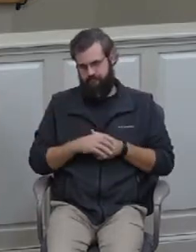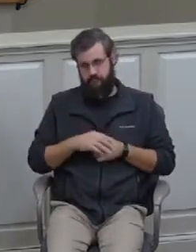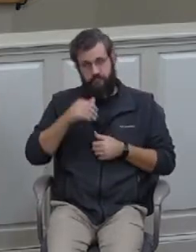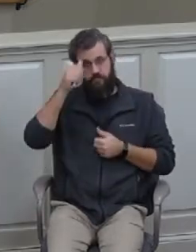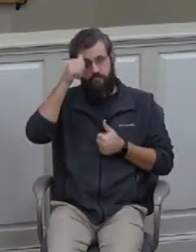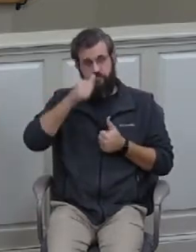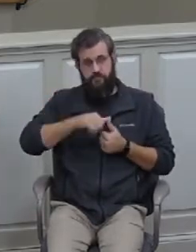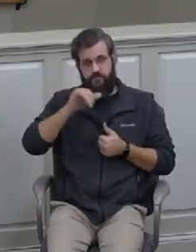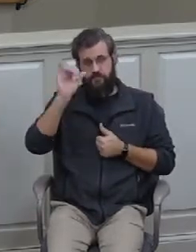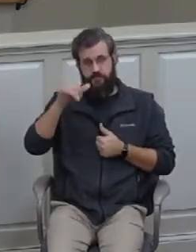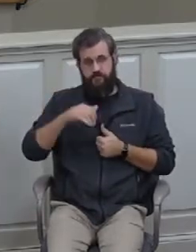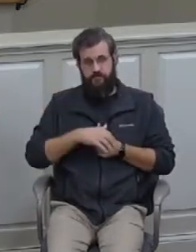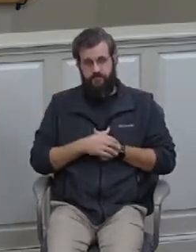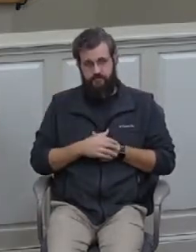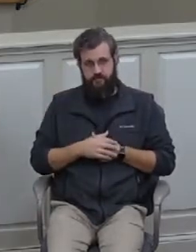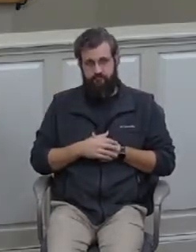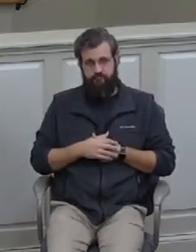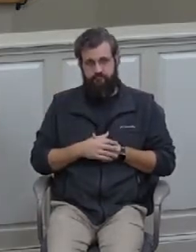mind,